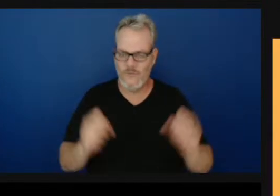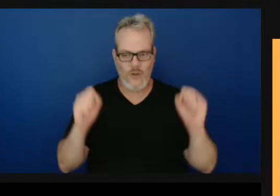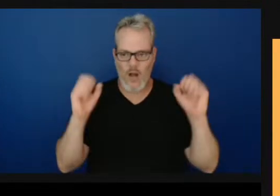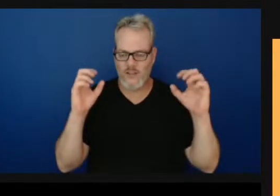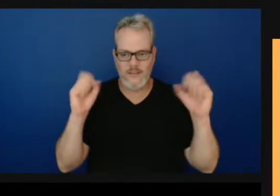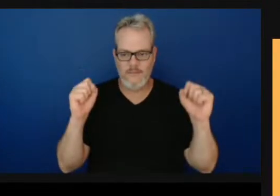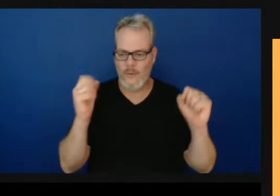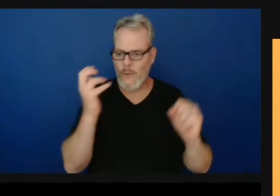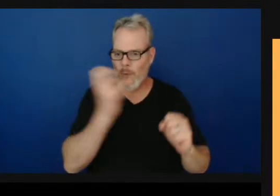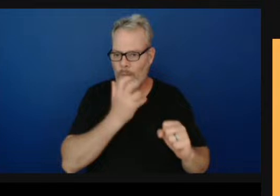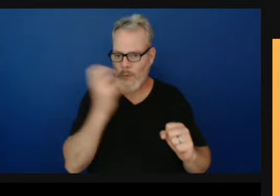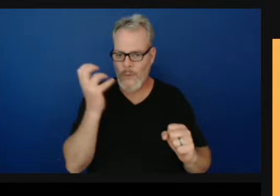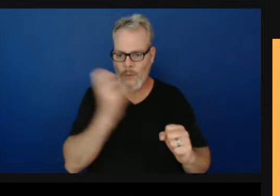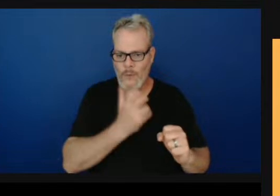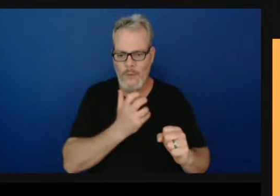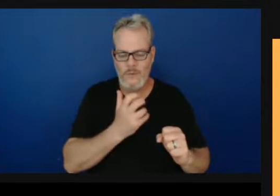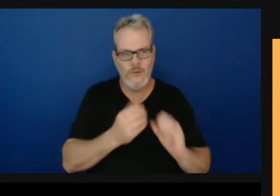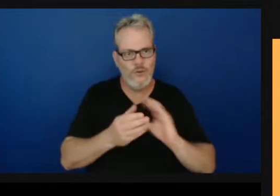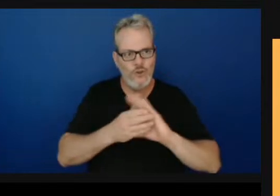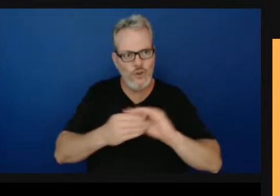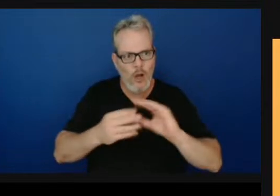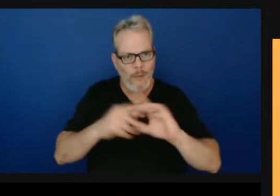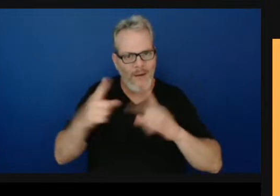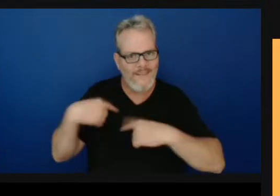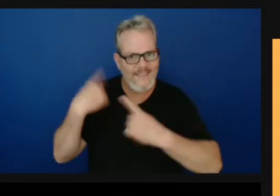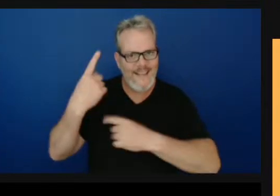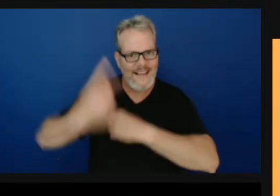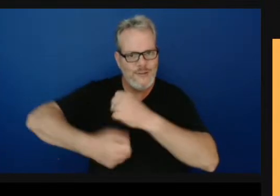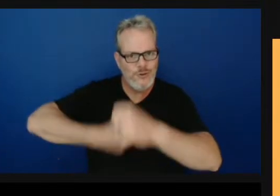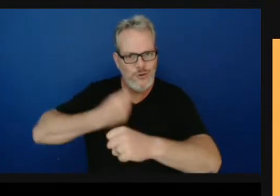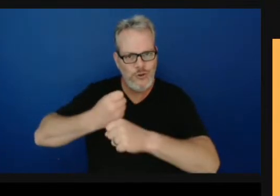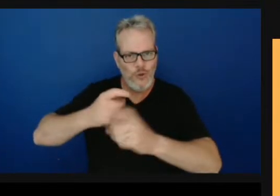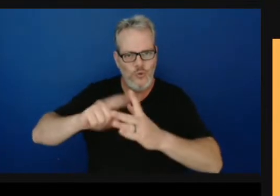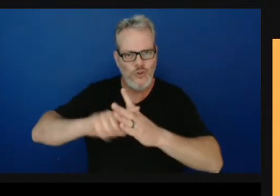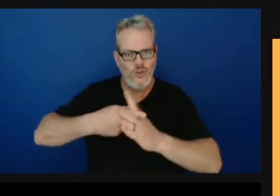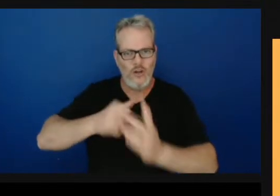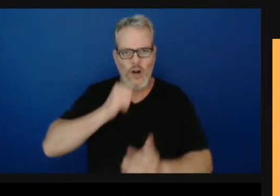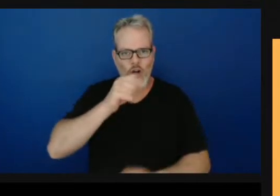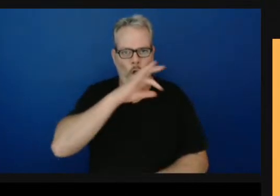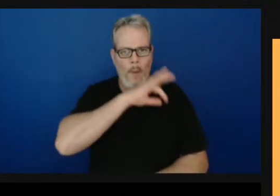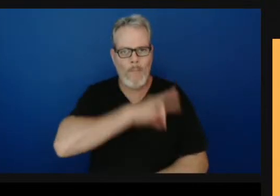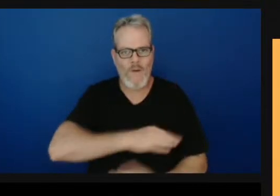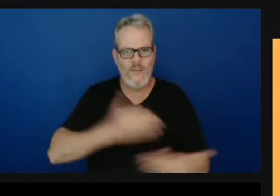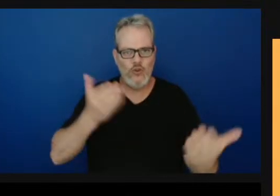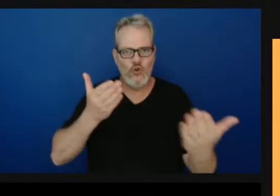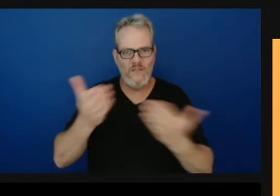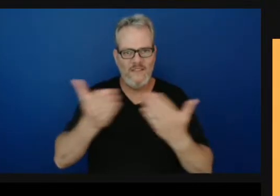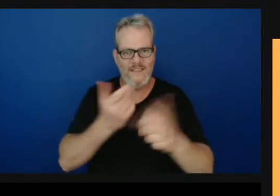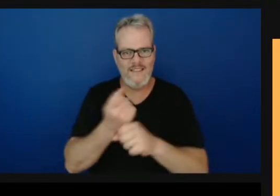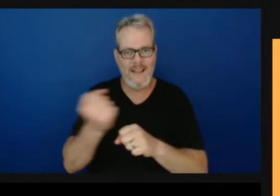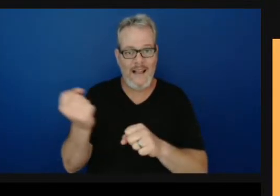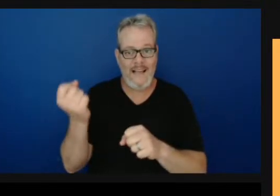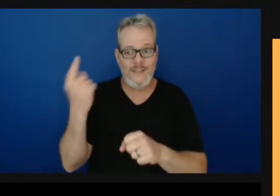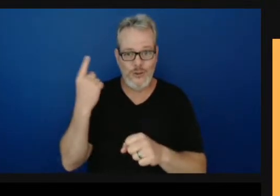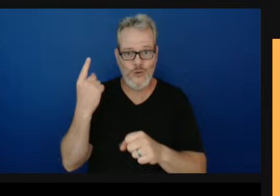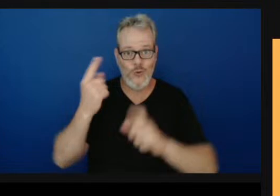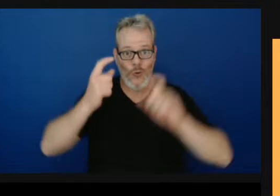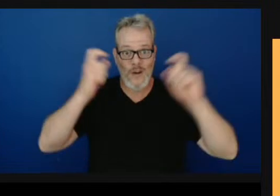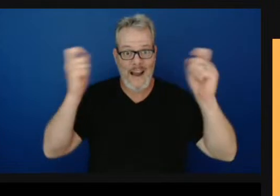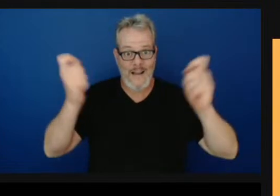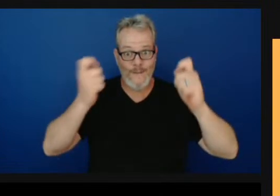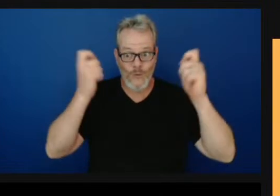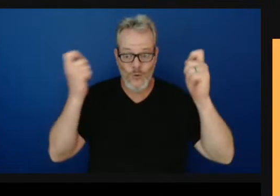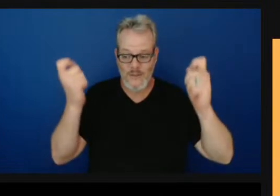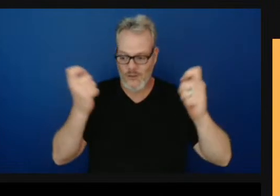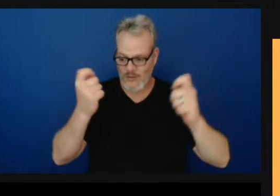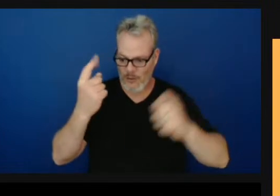had in operation since we started our nonprofit services a year ago on the anniversary, 5-year anniversary